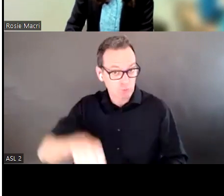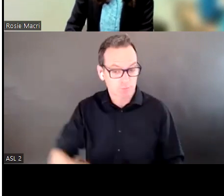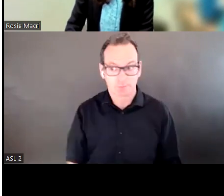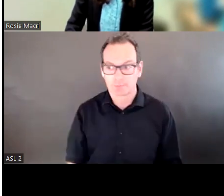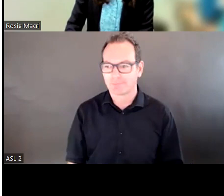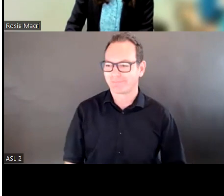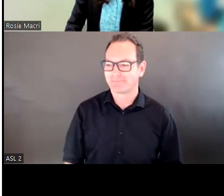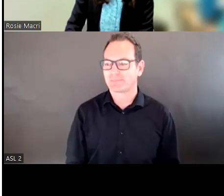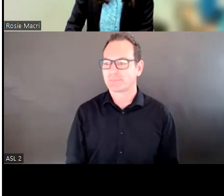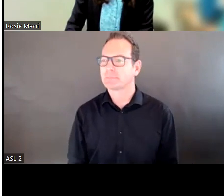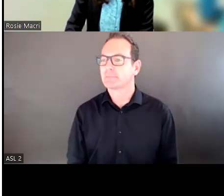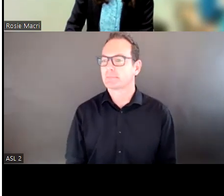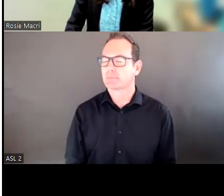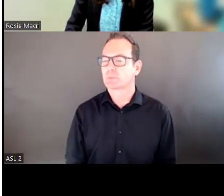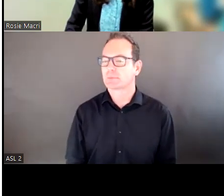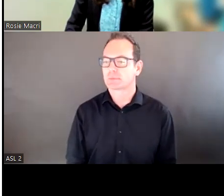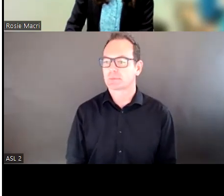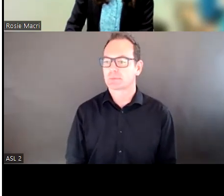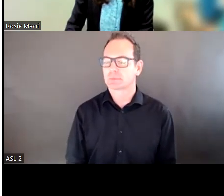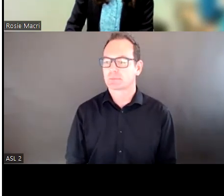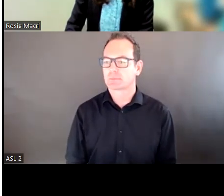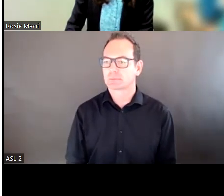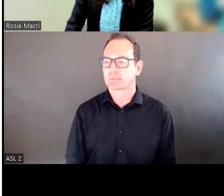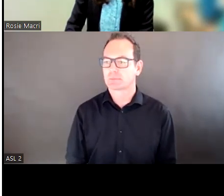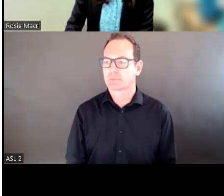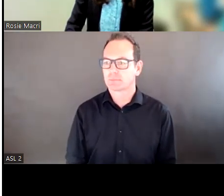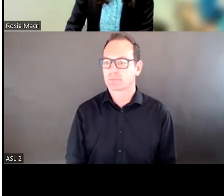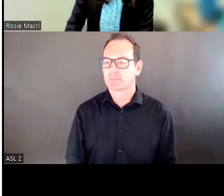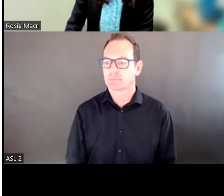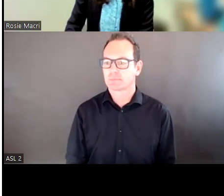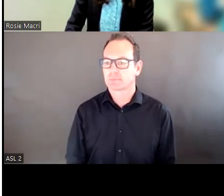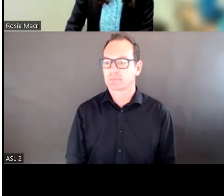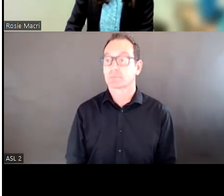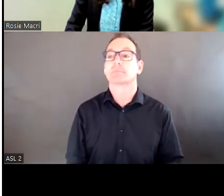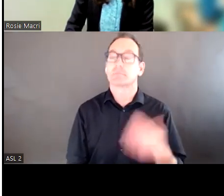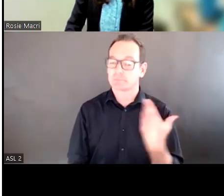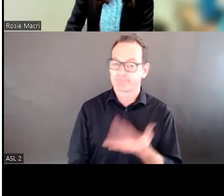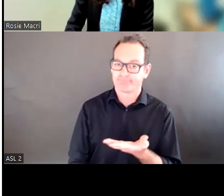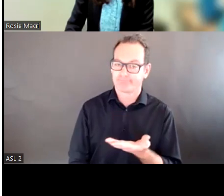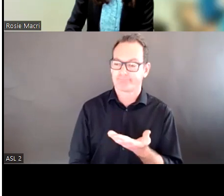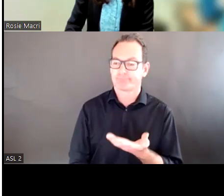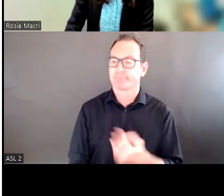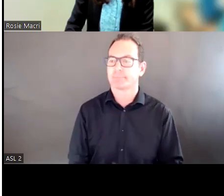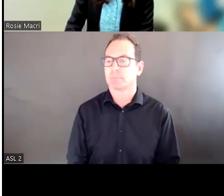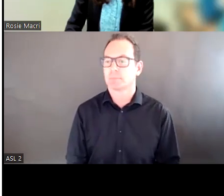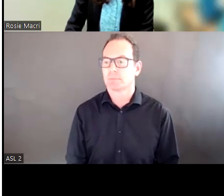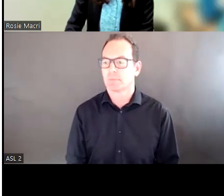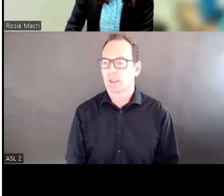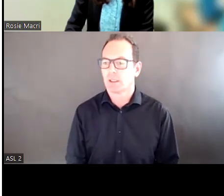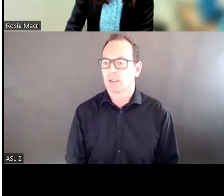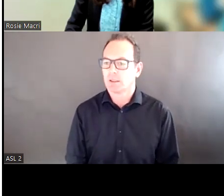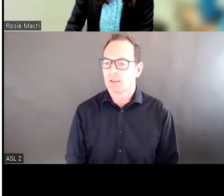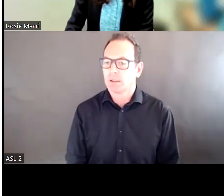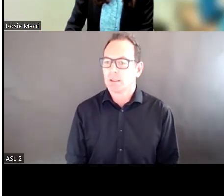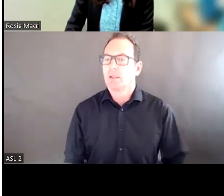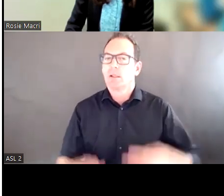about almost all the people, so I'll just end it. So there's the other one says choice 1 or 2. Basically,